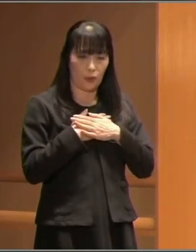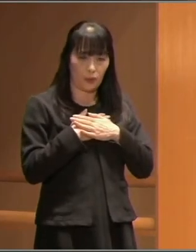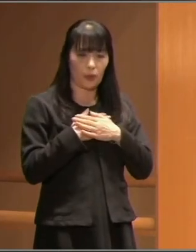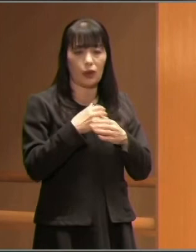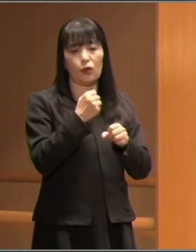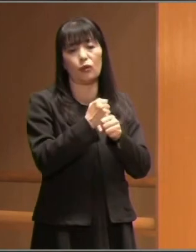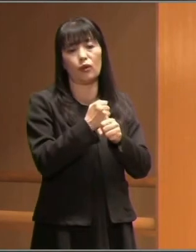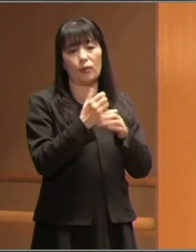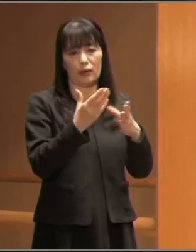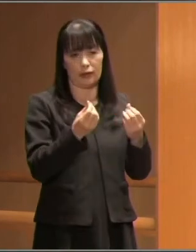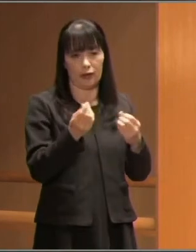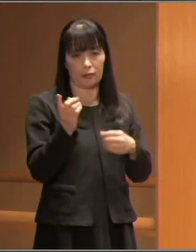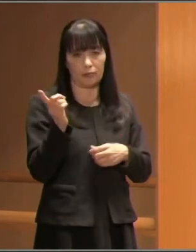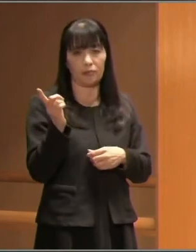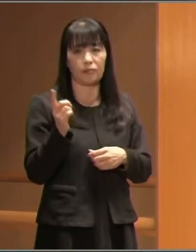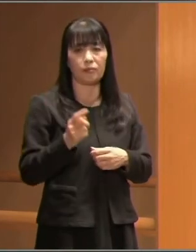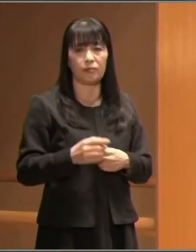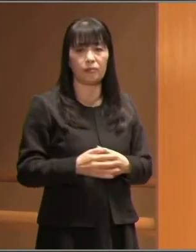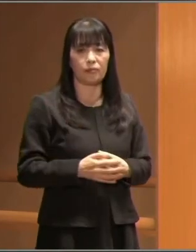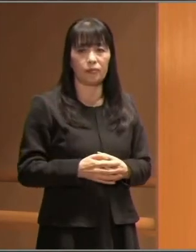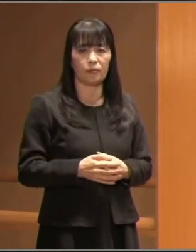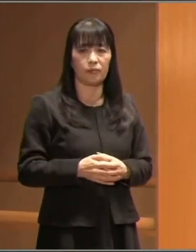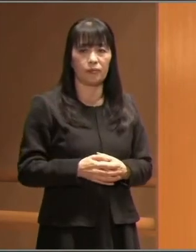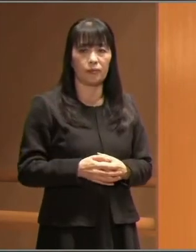are the kimono design.